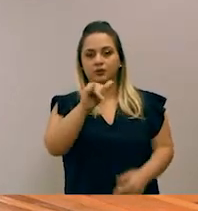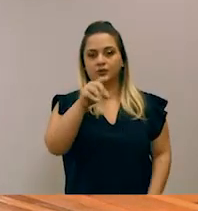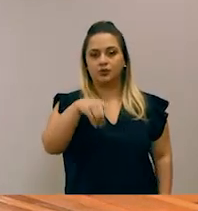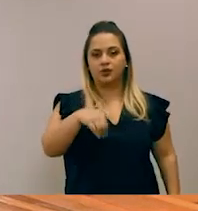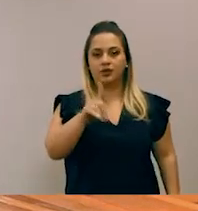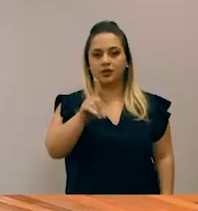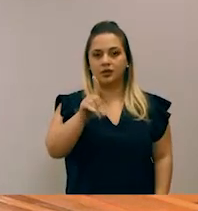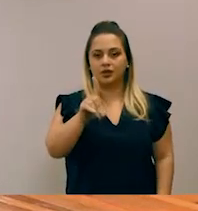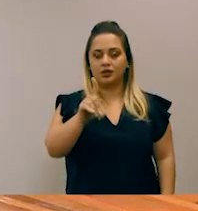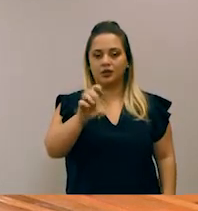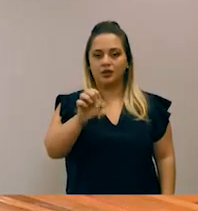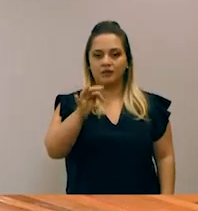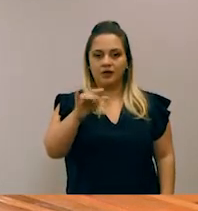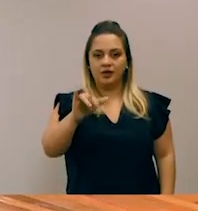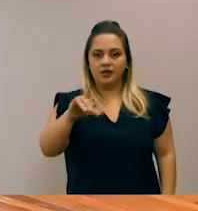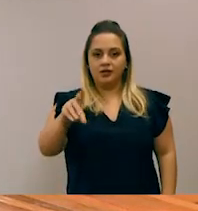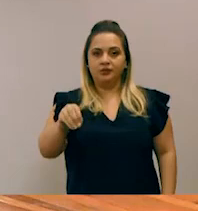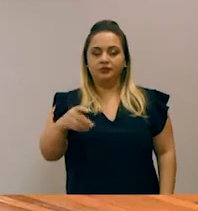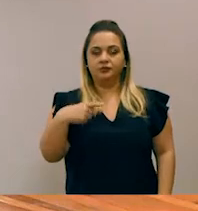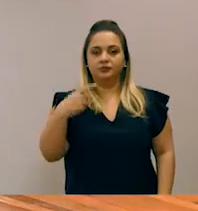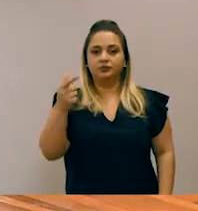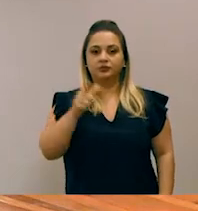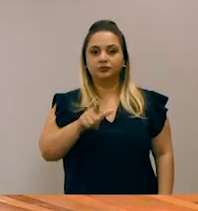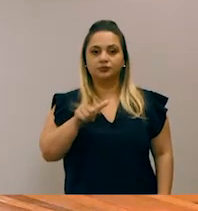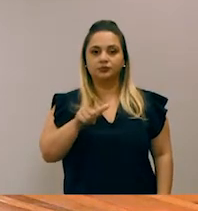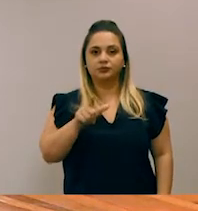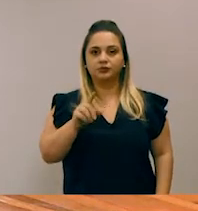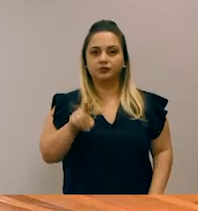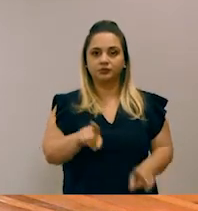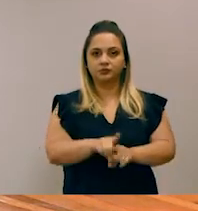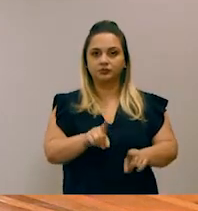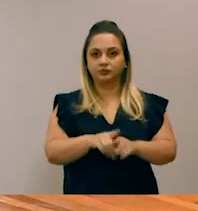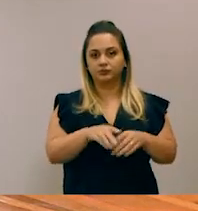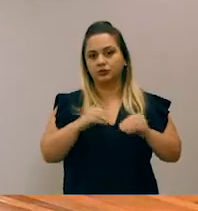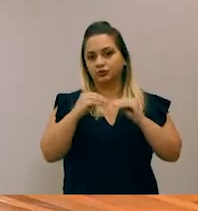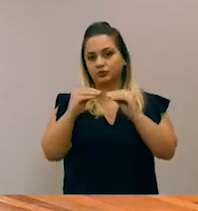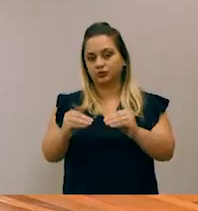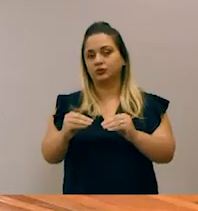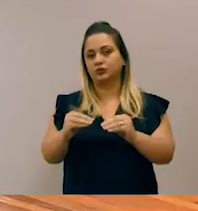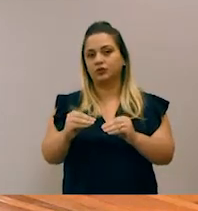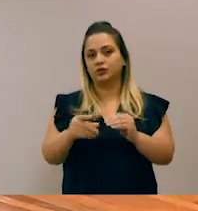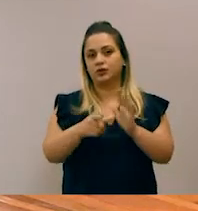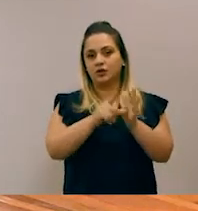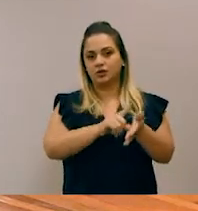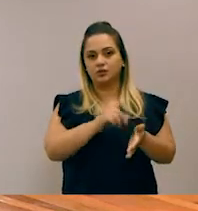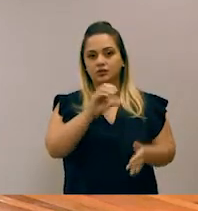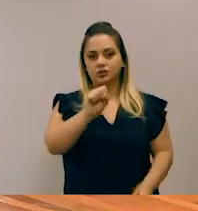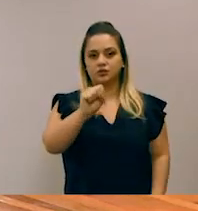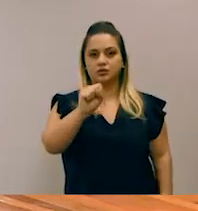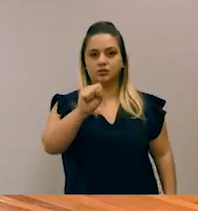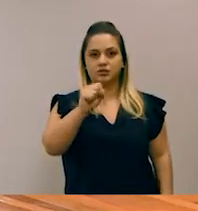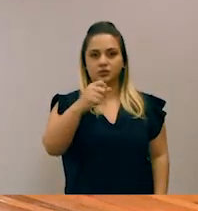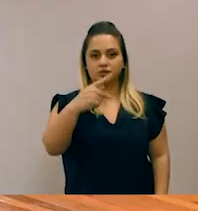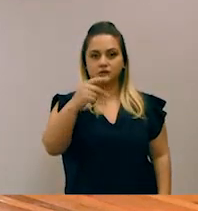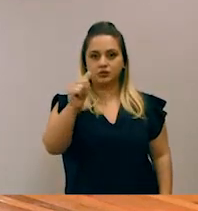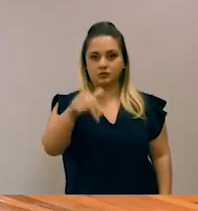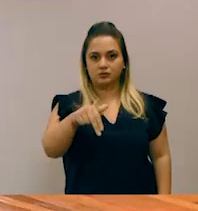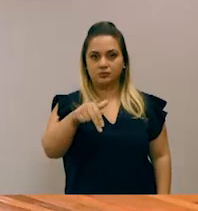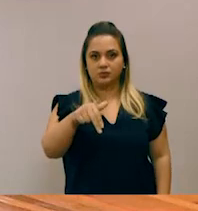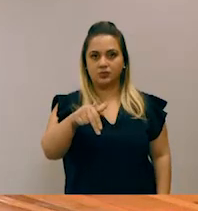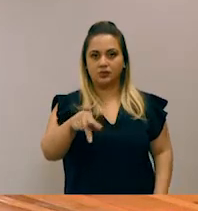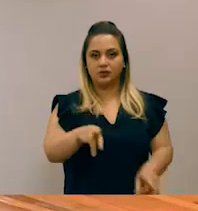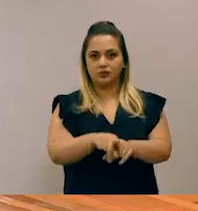not approved, I can trust to send it to this anti-spam filter and accept it